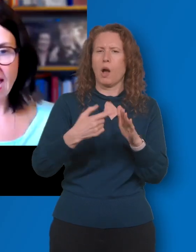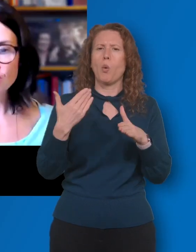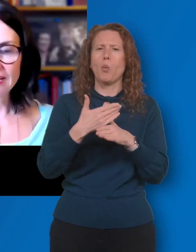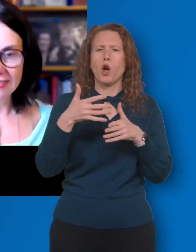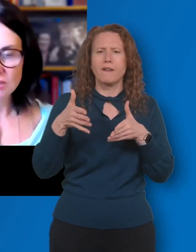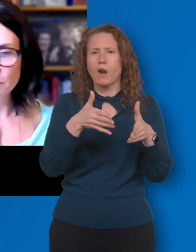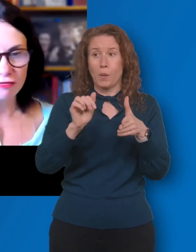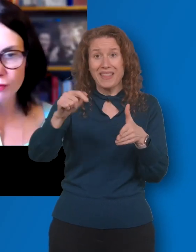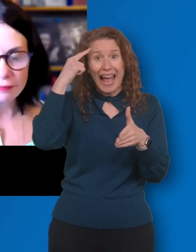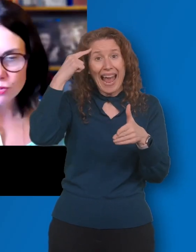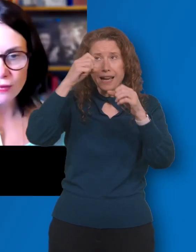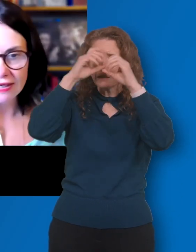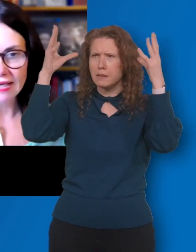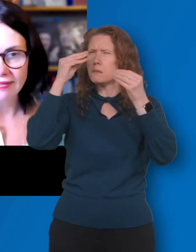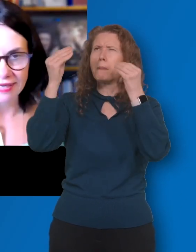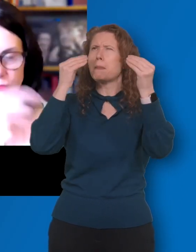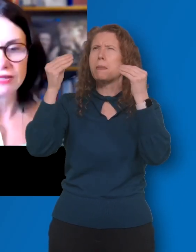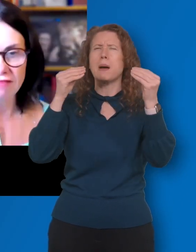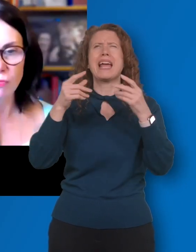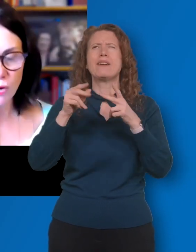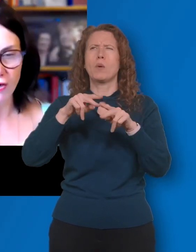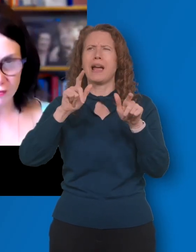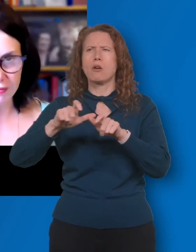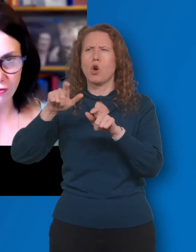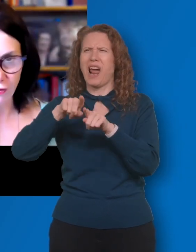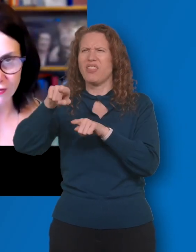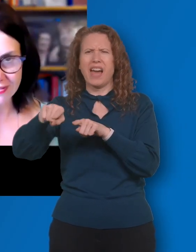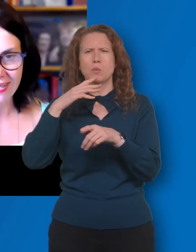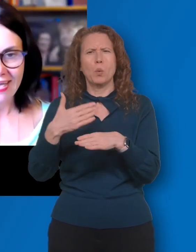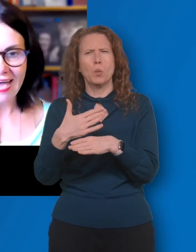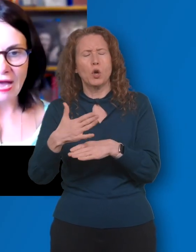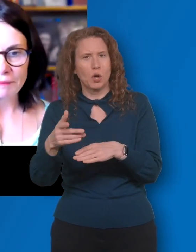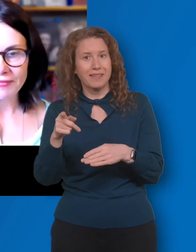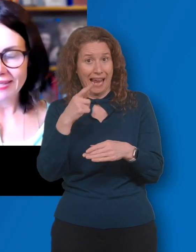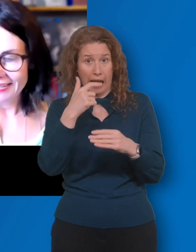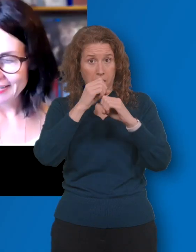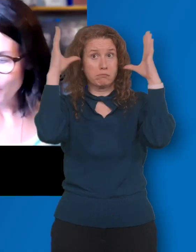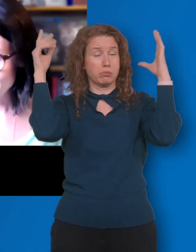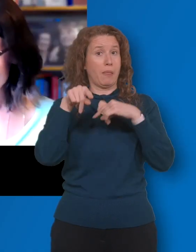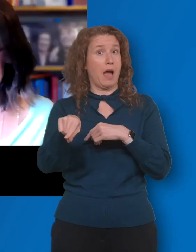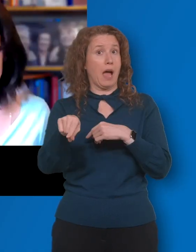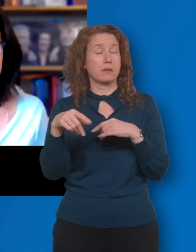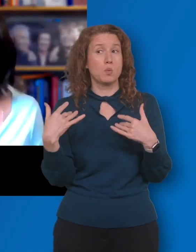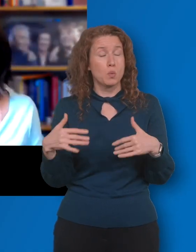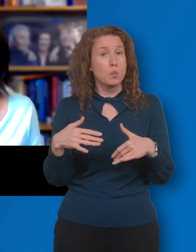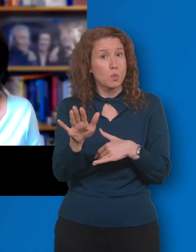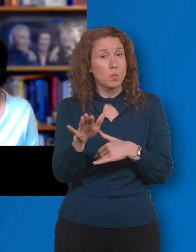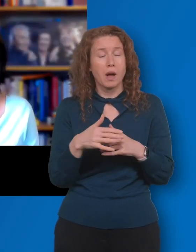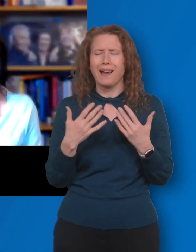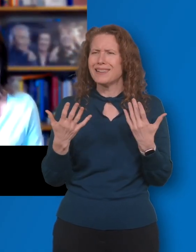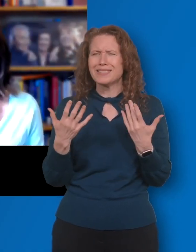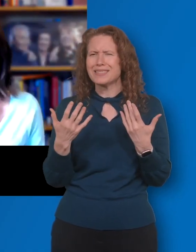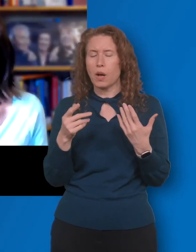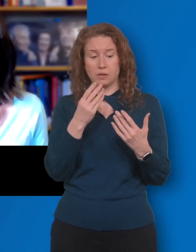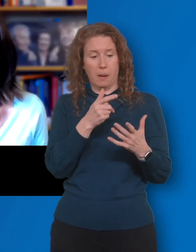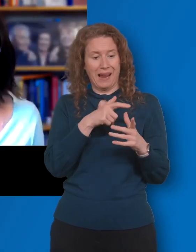know, actually, this bit, if you keep doing it like that, it will never work, because you know, some ADHDers